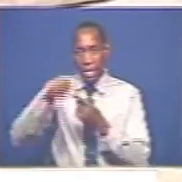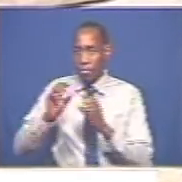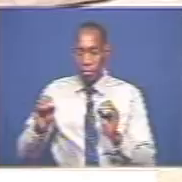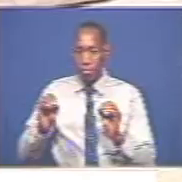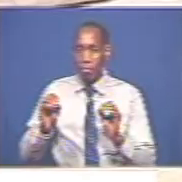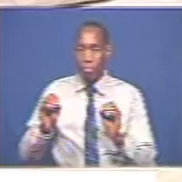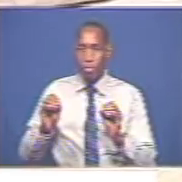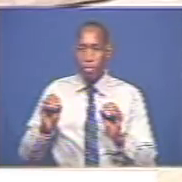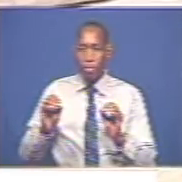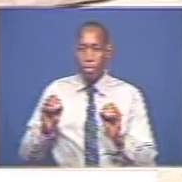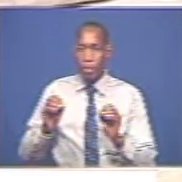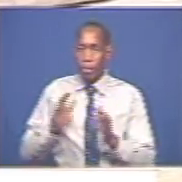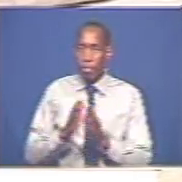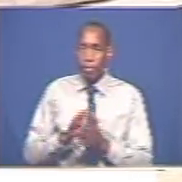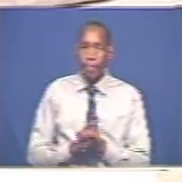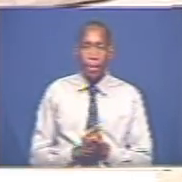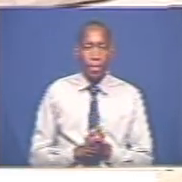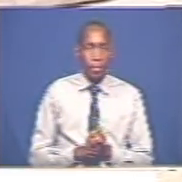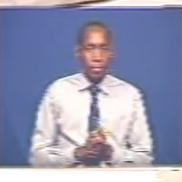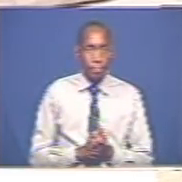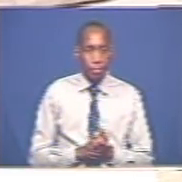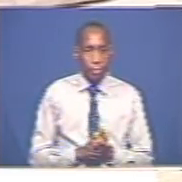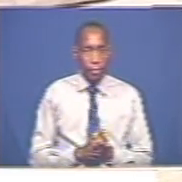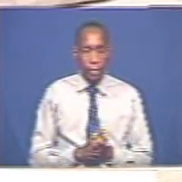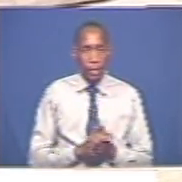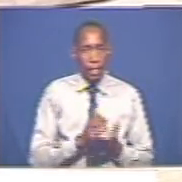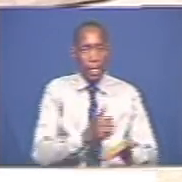drive that I had for going to work. So who prompted you to seek help?